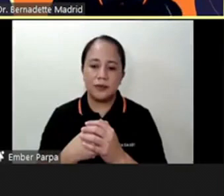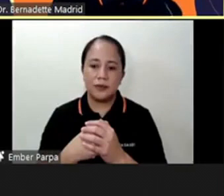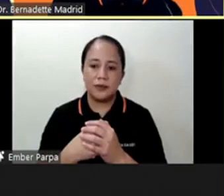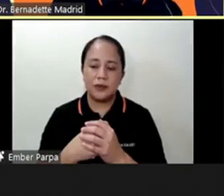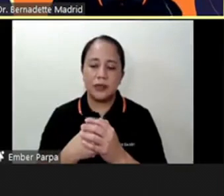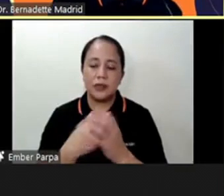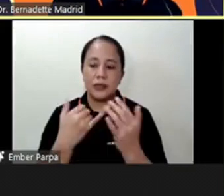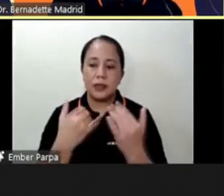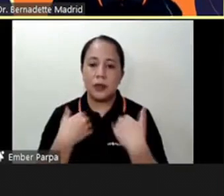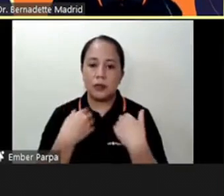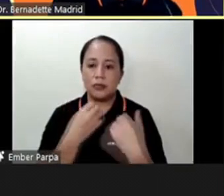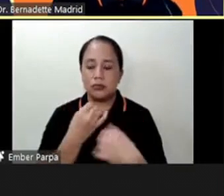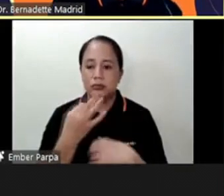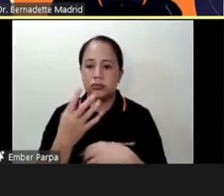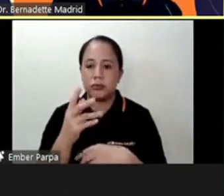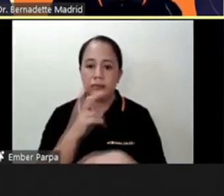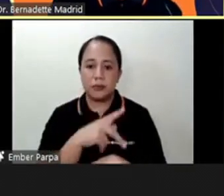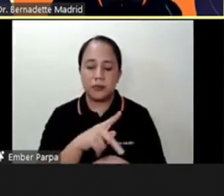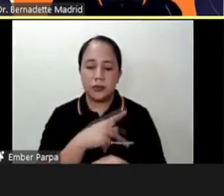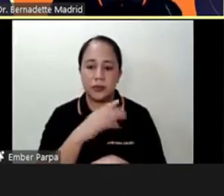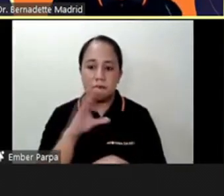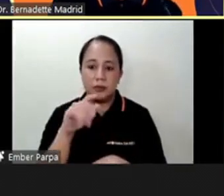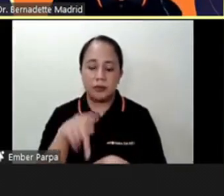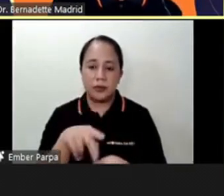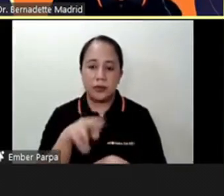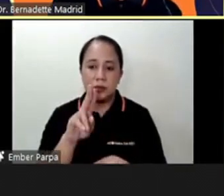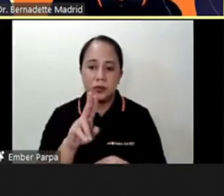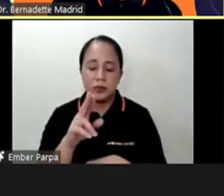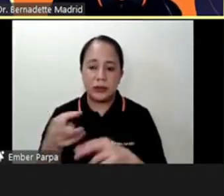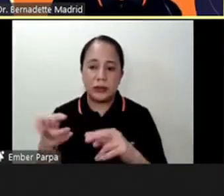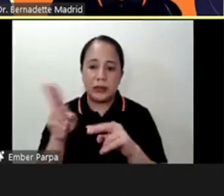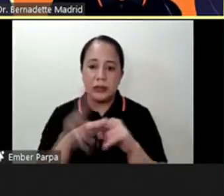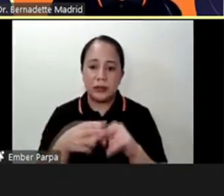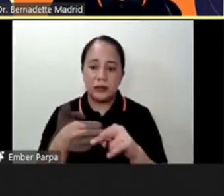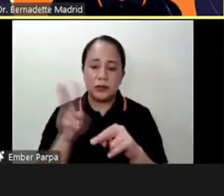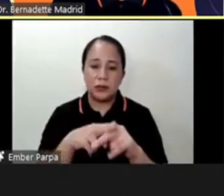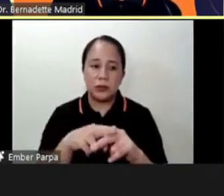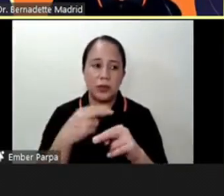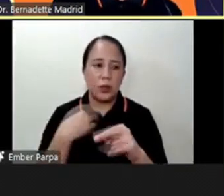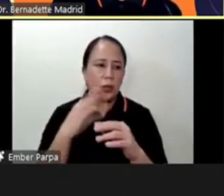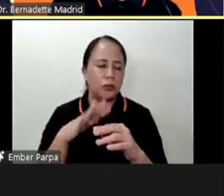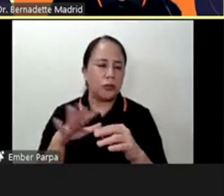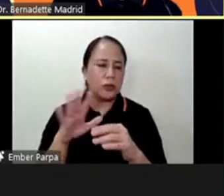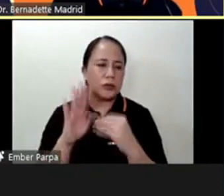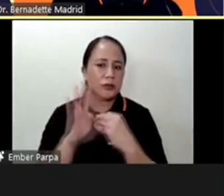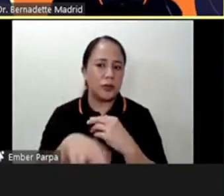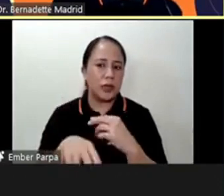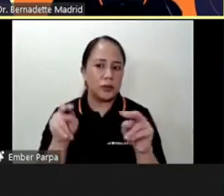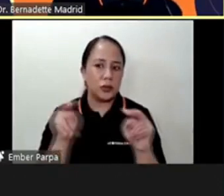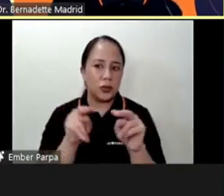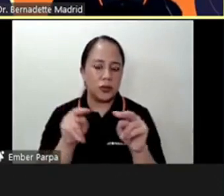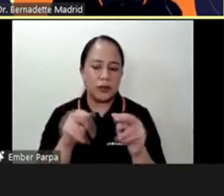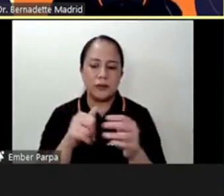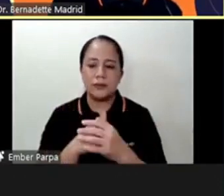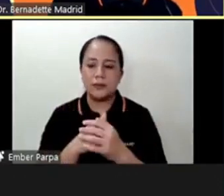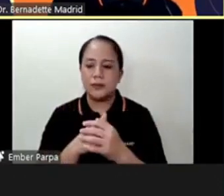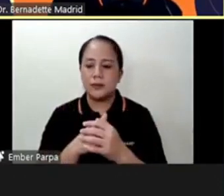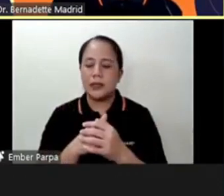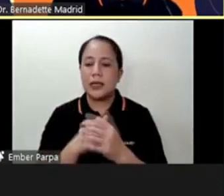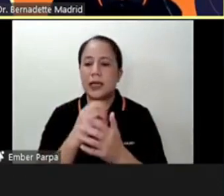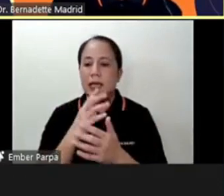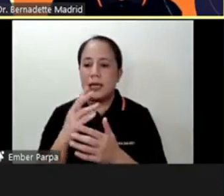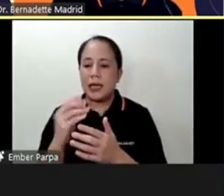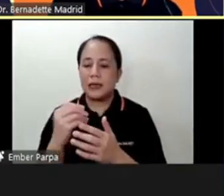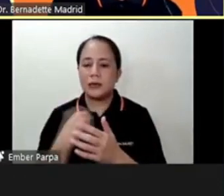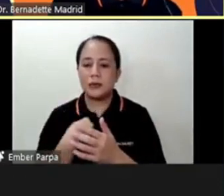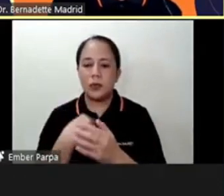terms of the number of patients at CPU, it's increasing. We're almost back to normal. And there